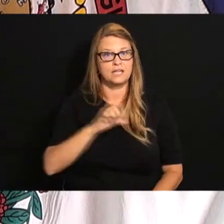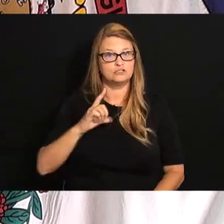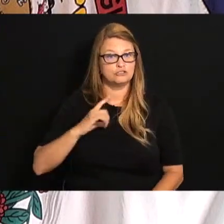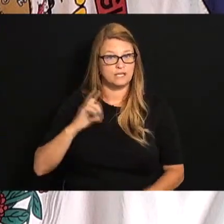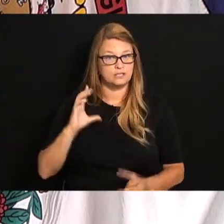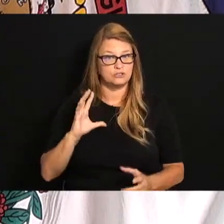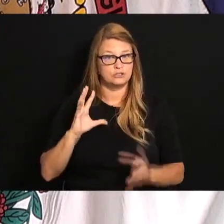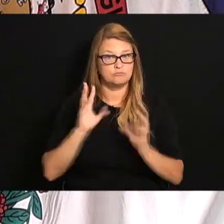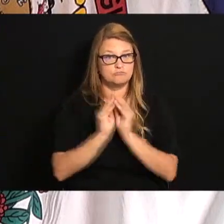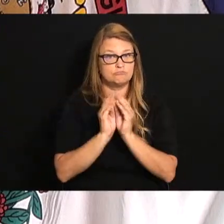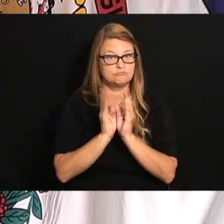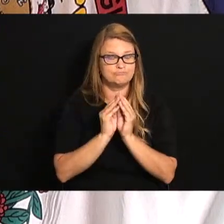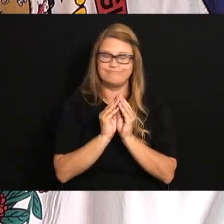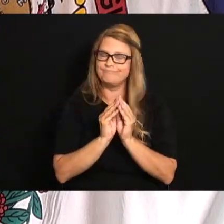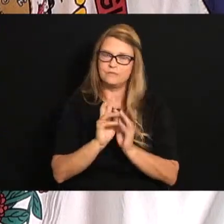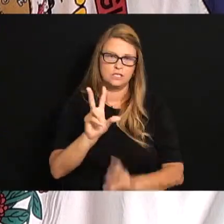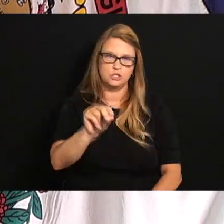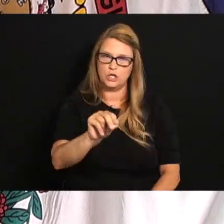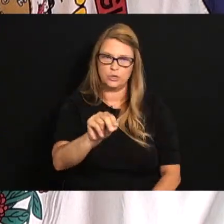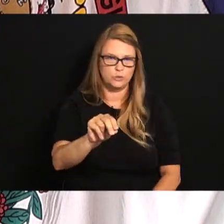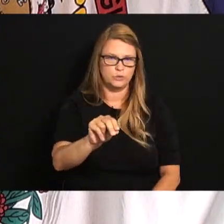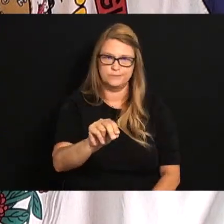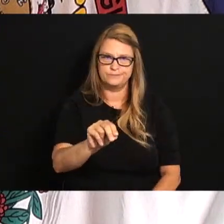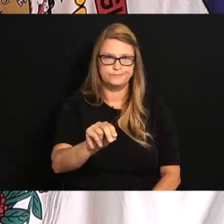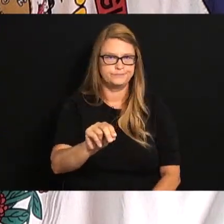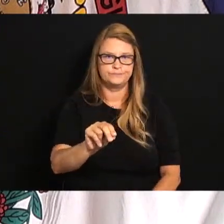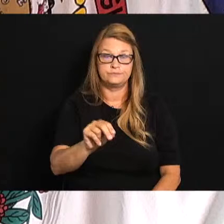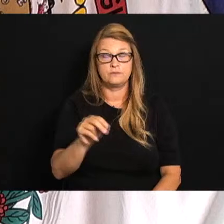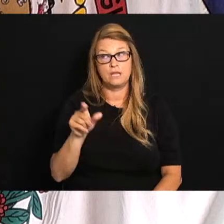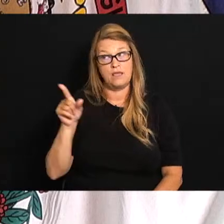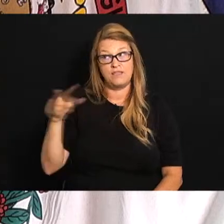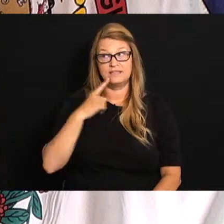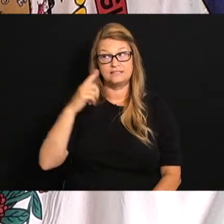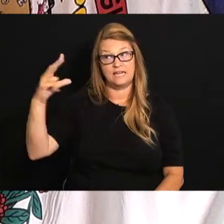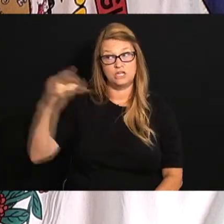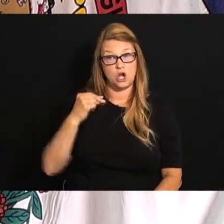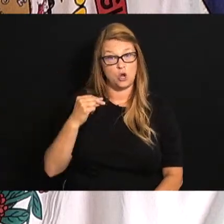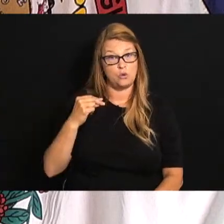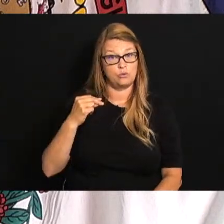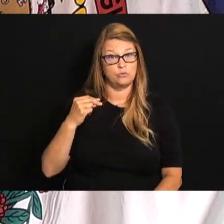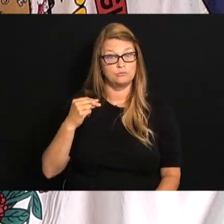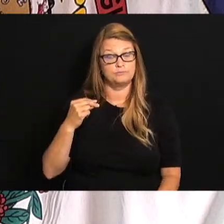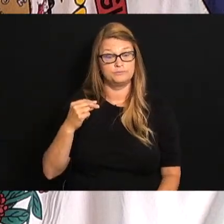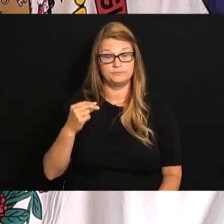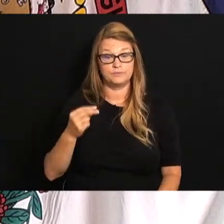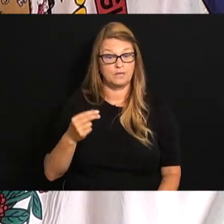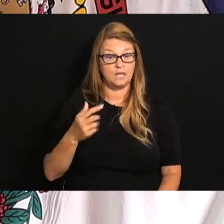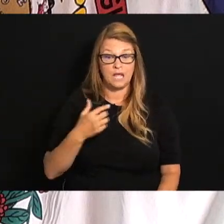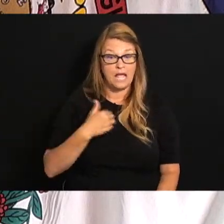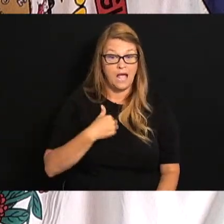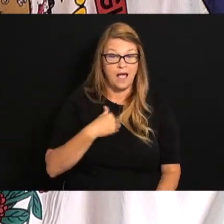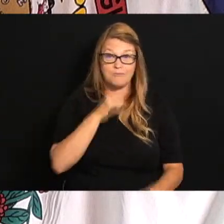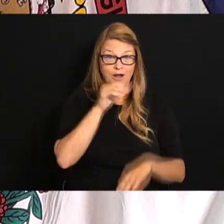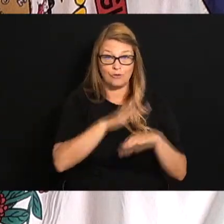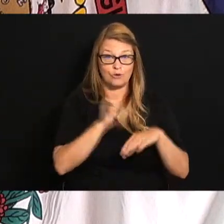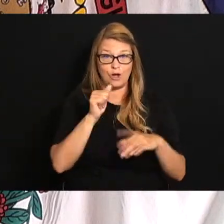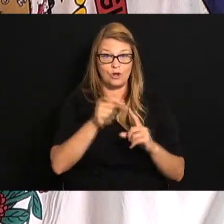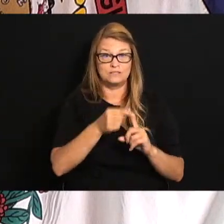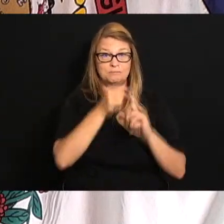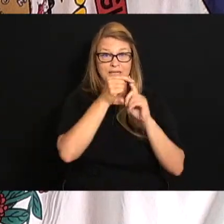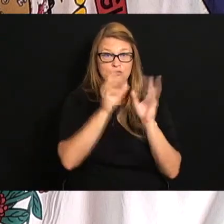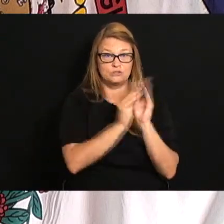said, we're not doing it. And I said, well, if they're not doing it, I'm sure as the Dickens not going to call a special session to waste your